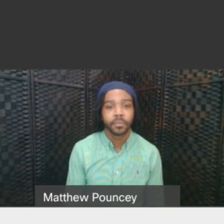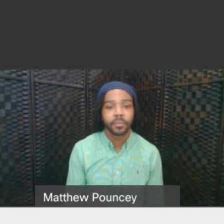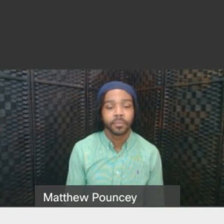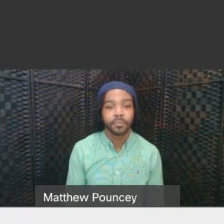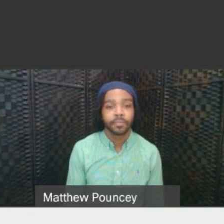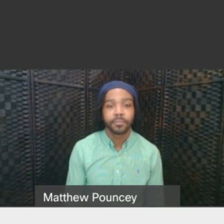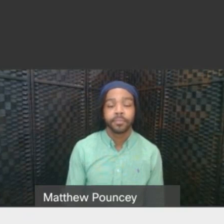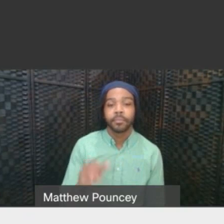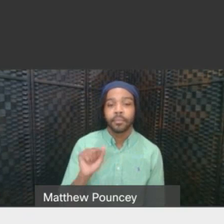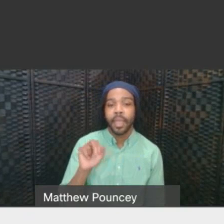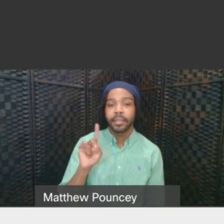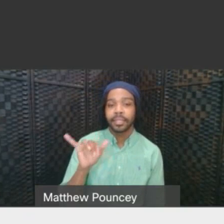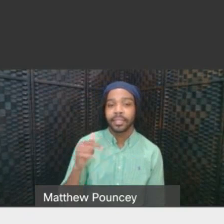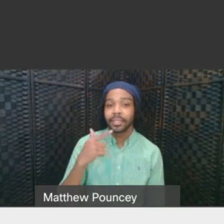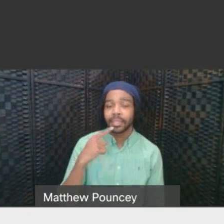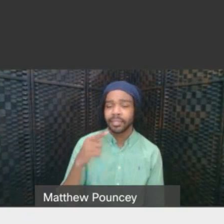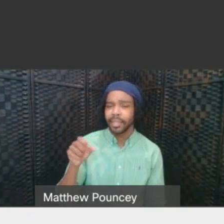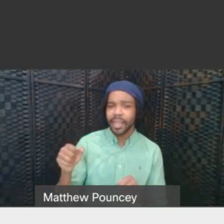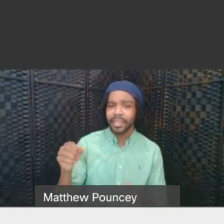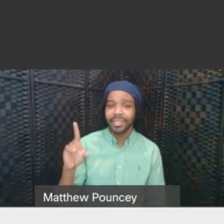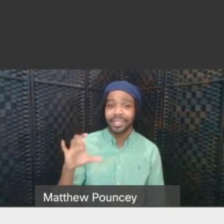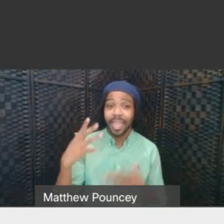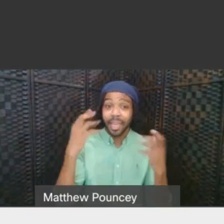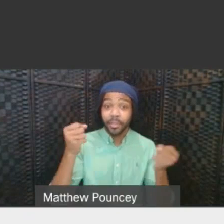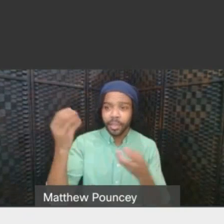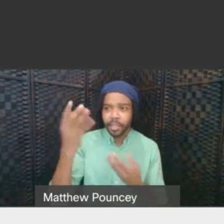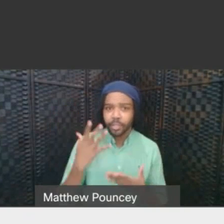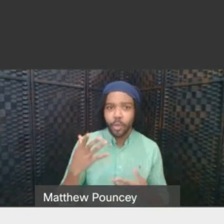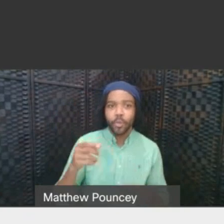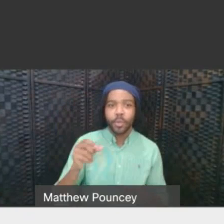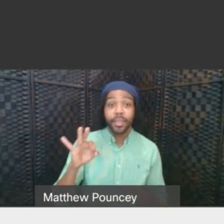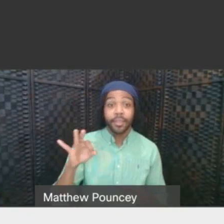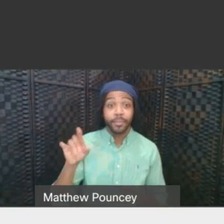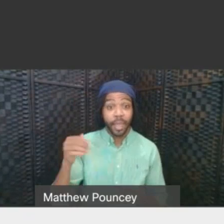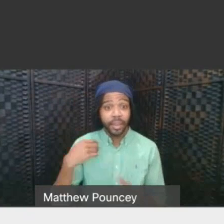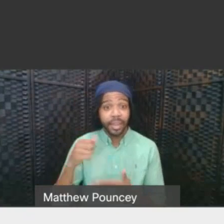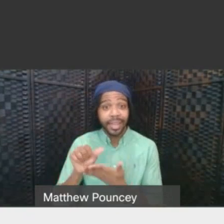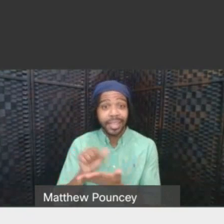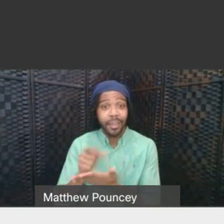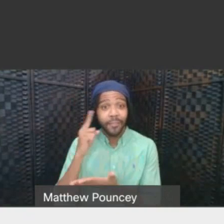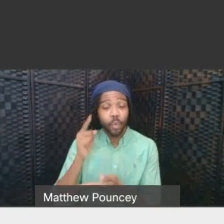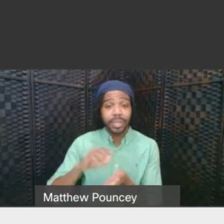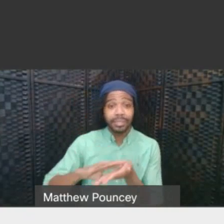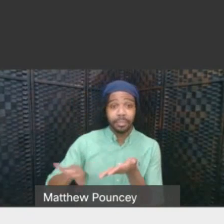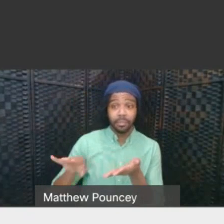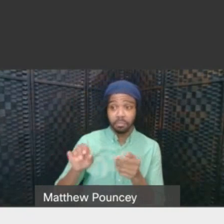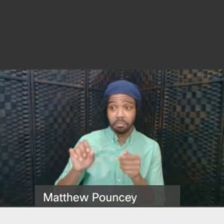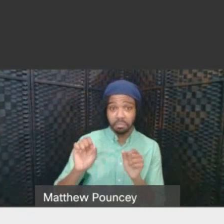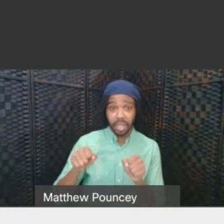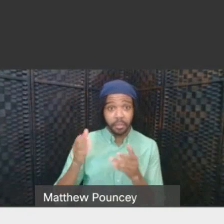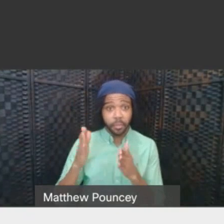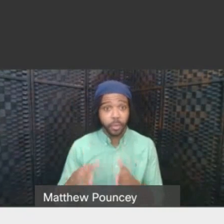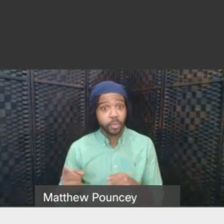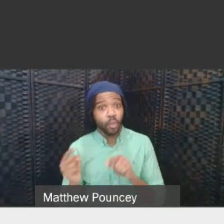Can DC Health let us know if someone created an account, submitted an exemption, can they check